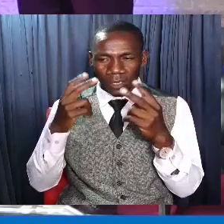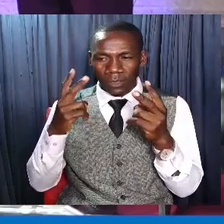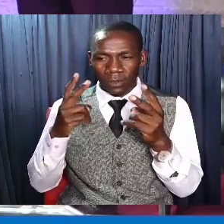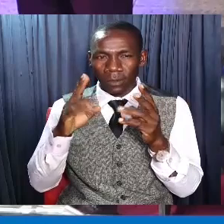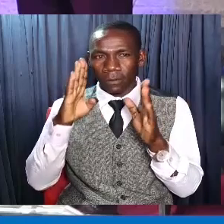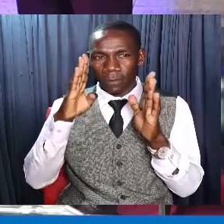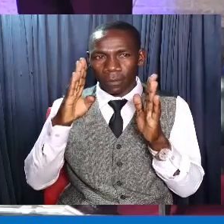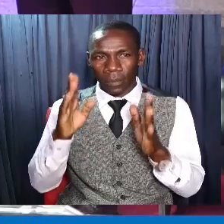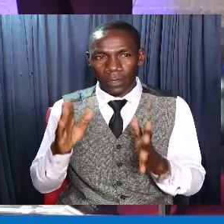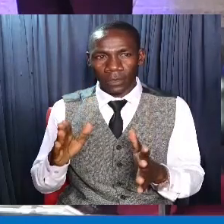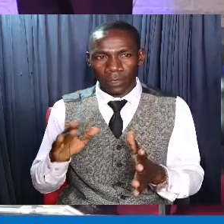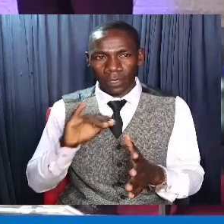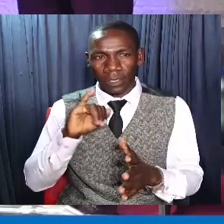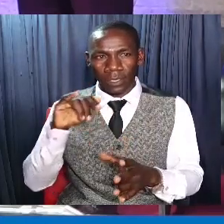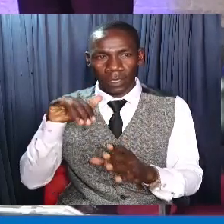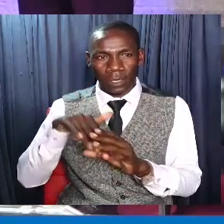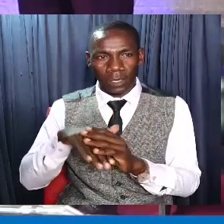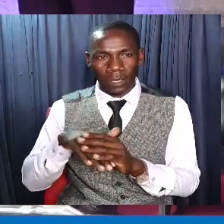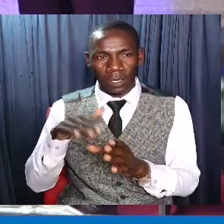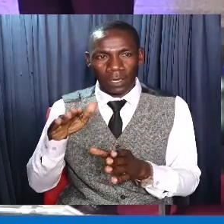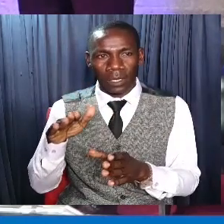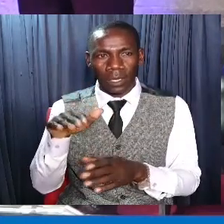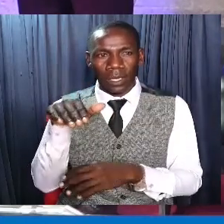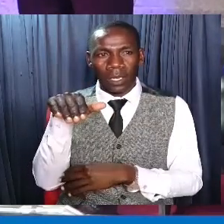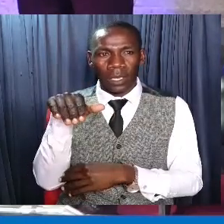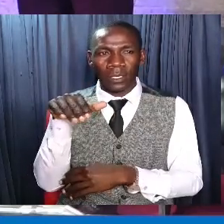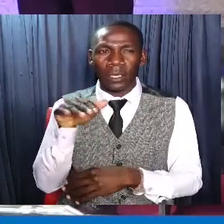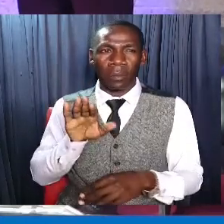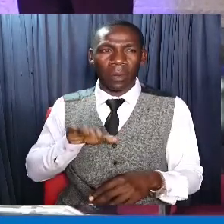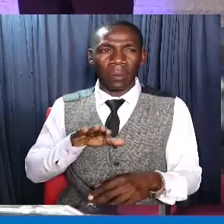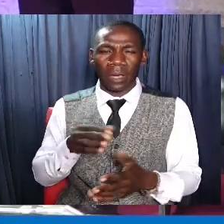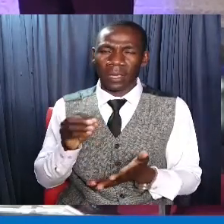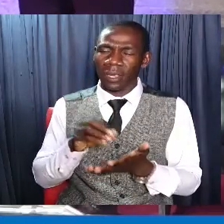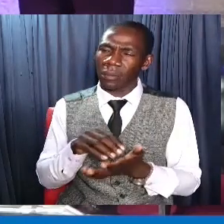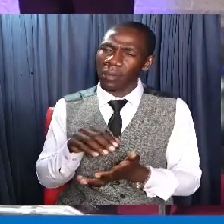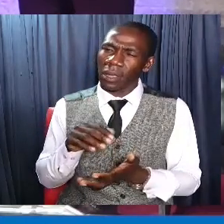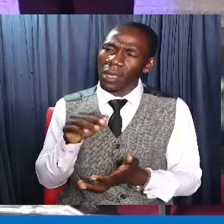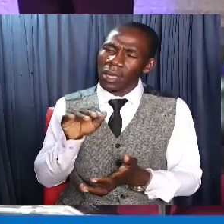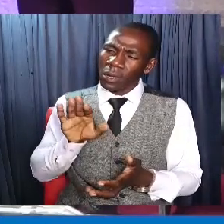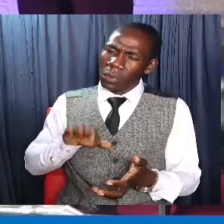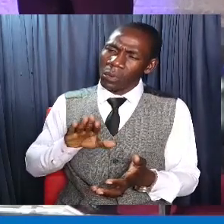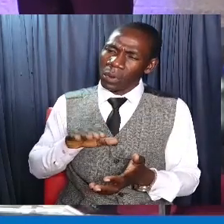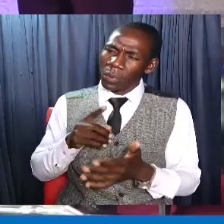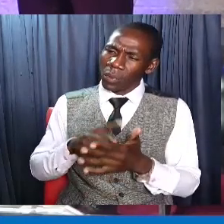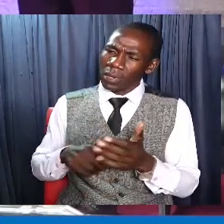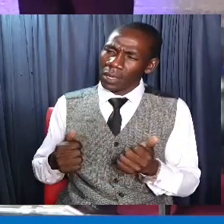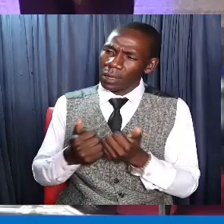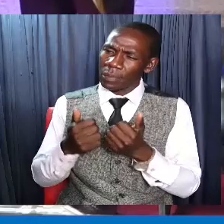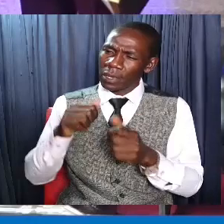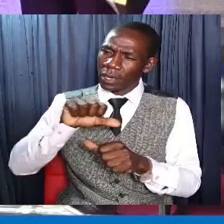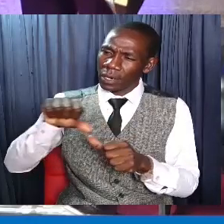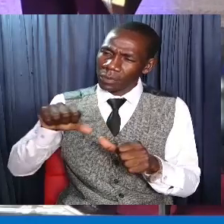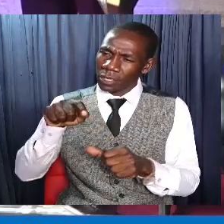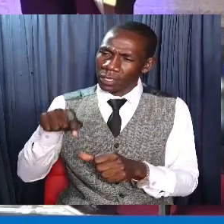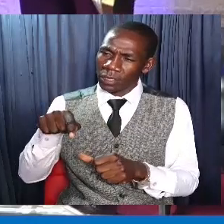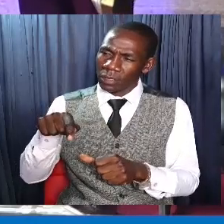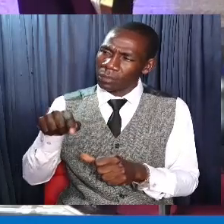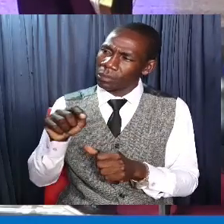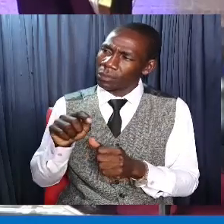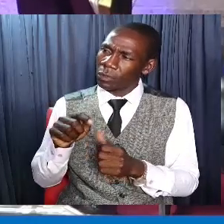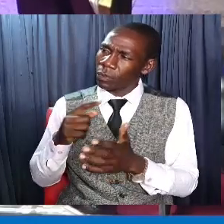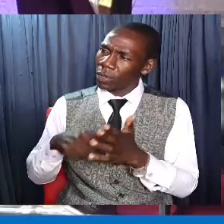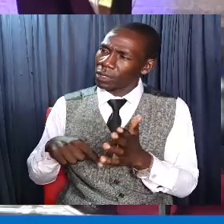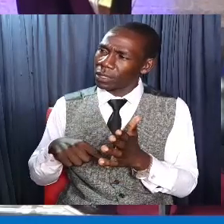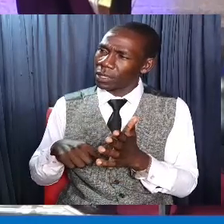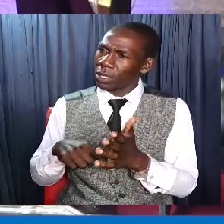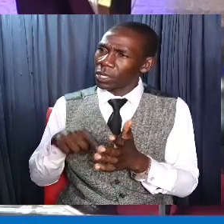yuko hapo ndani. He's seeing the fourth person in her. Anauliza huyo mama tena. He was asking the mother again. Mama kuna nini sasa? Mama, what is happening around here? What is